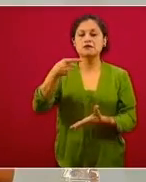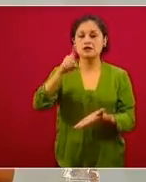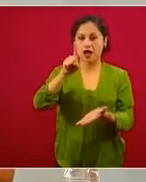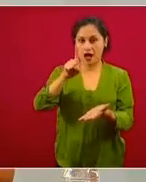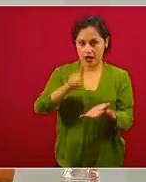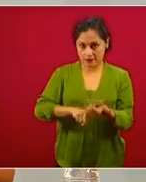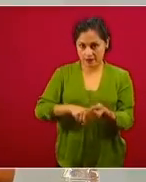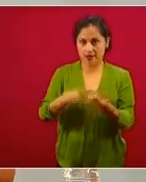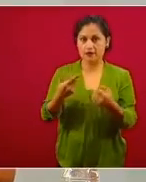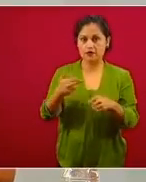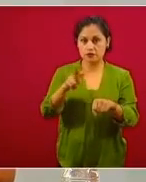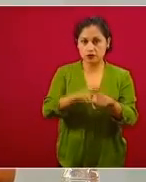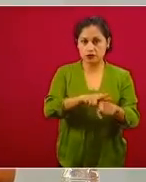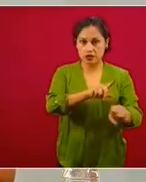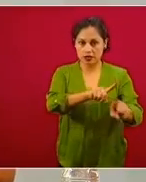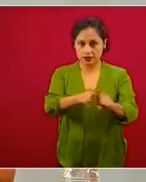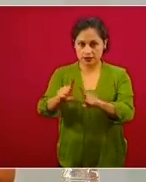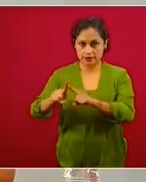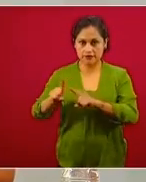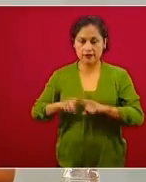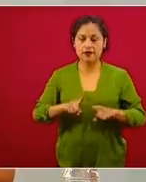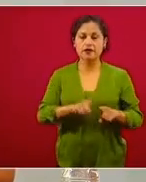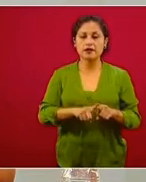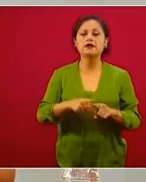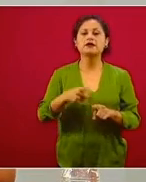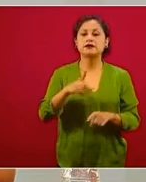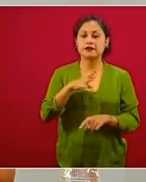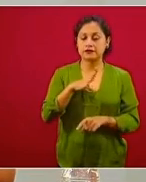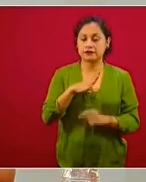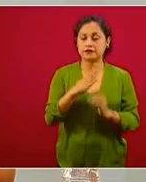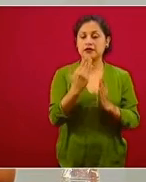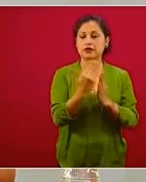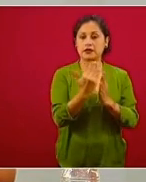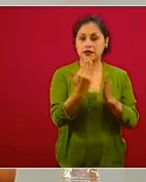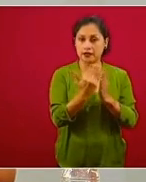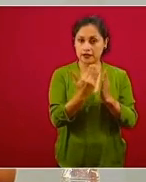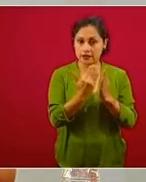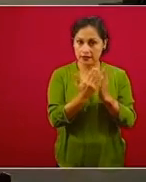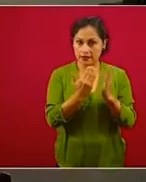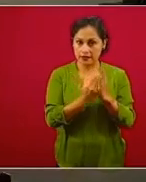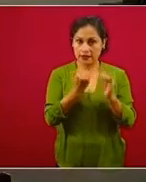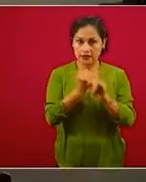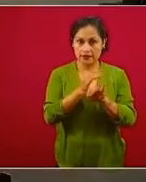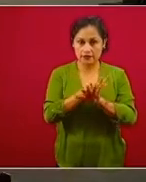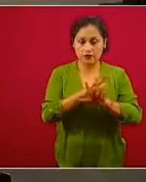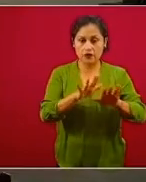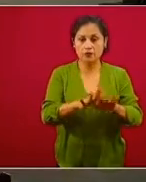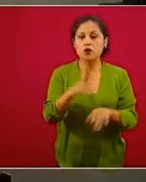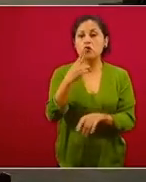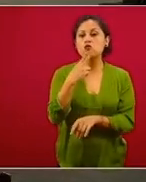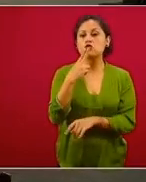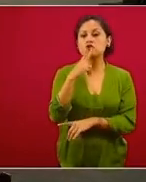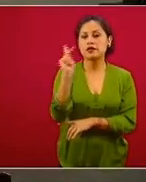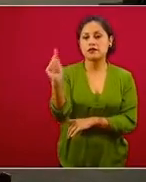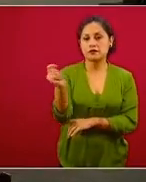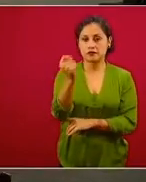IMSS has created mechanisms for information mechanisms that